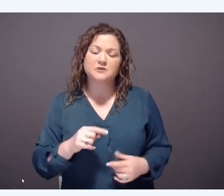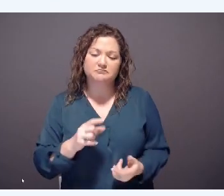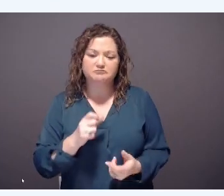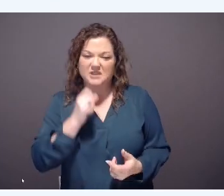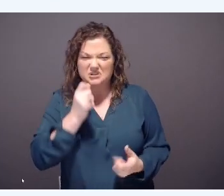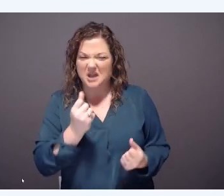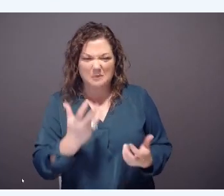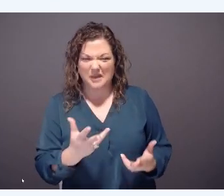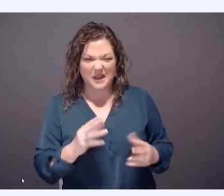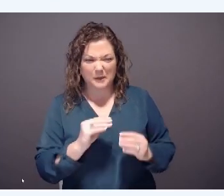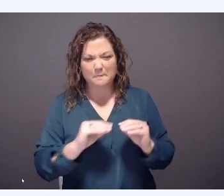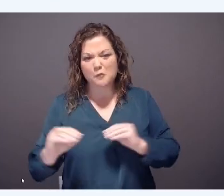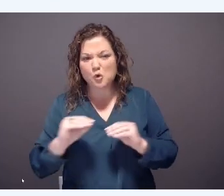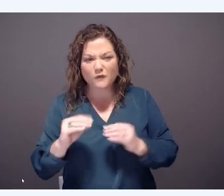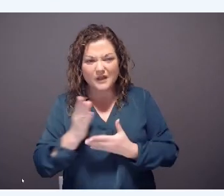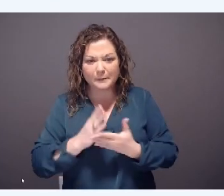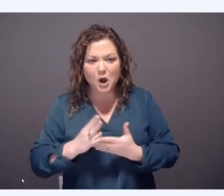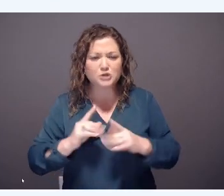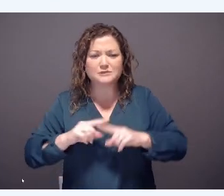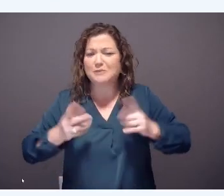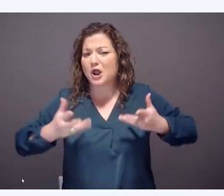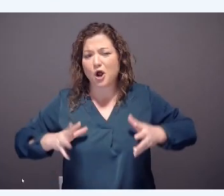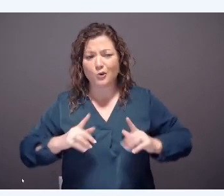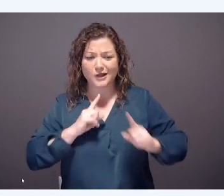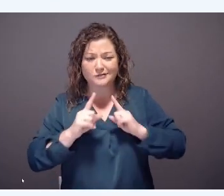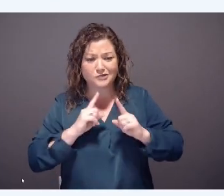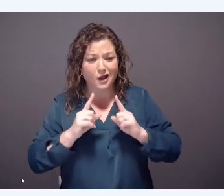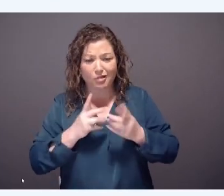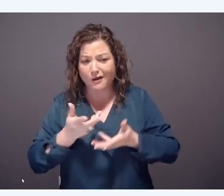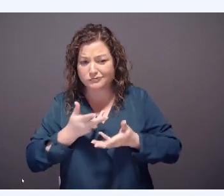But again, we've already started that dialogue. We're ready to get that process rolling.